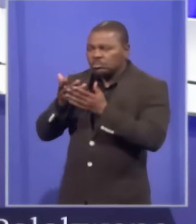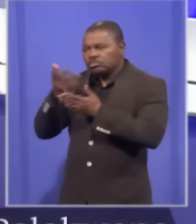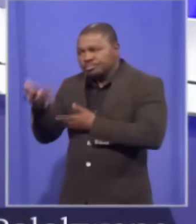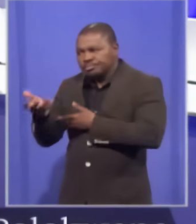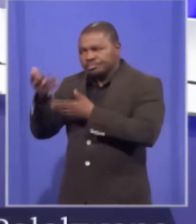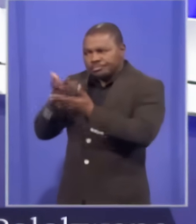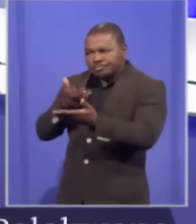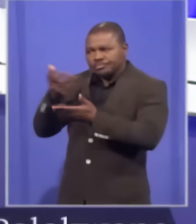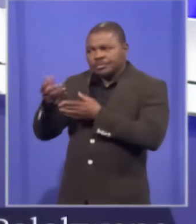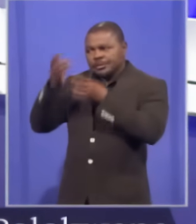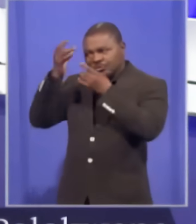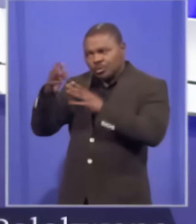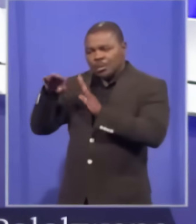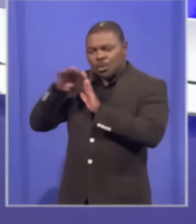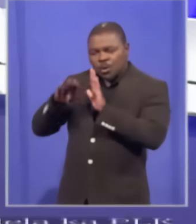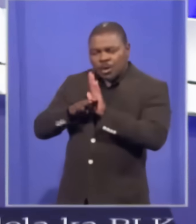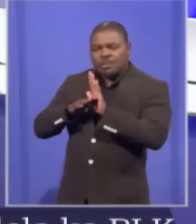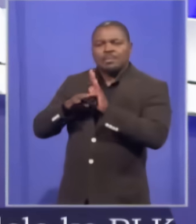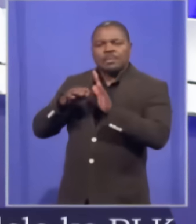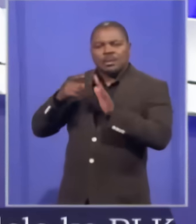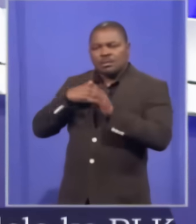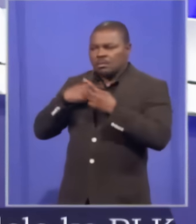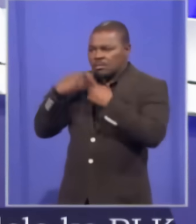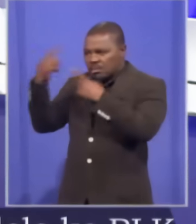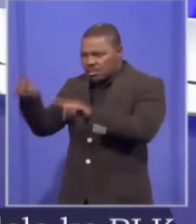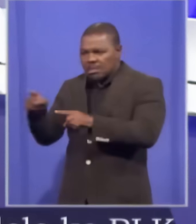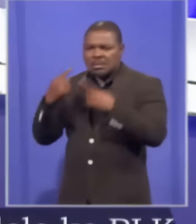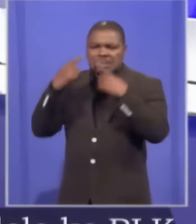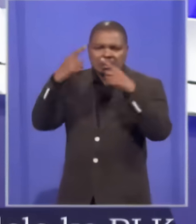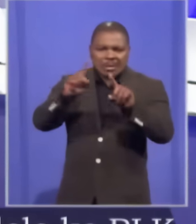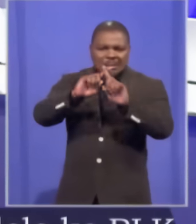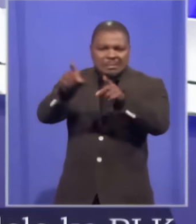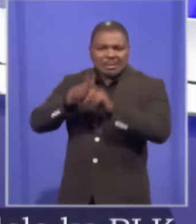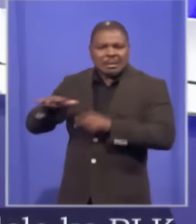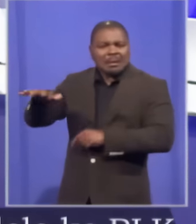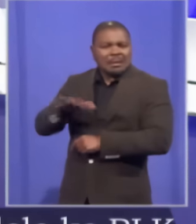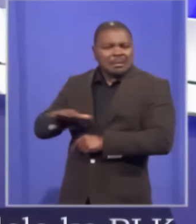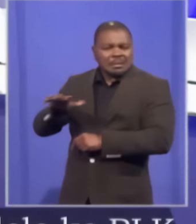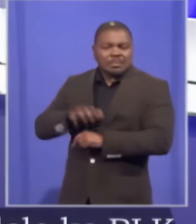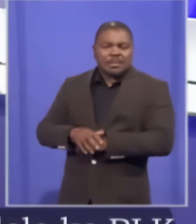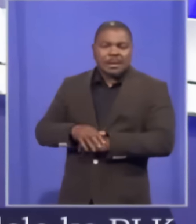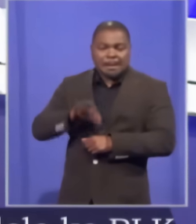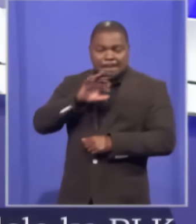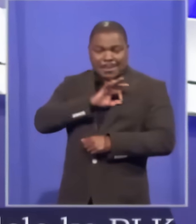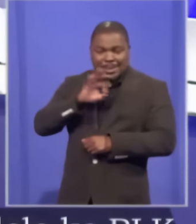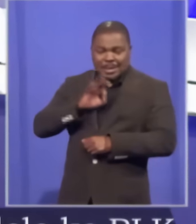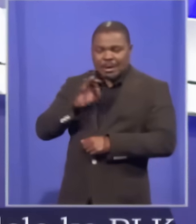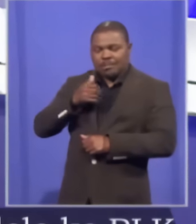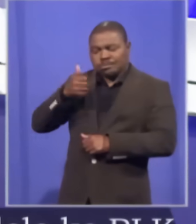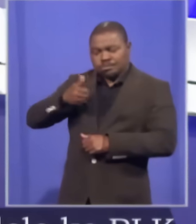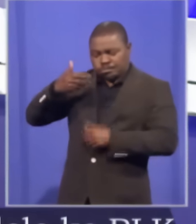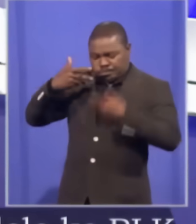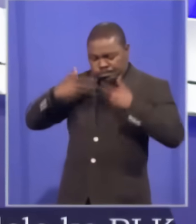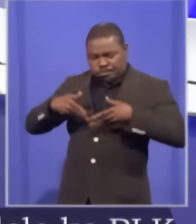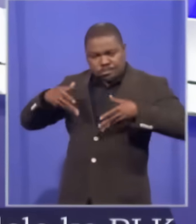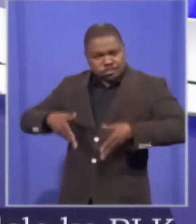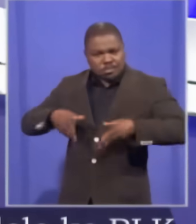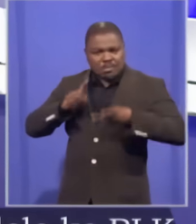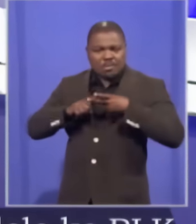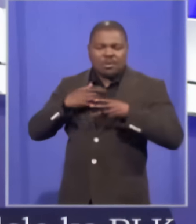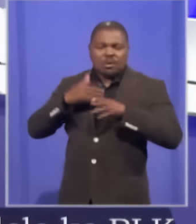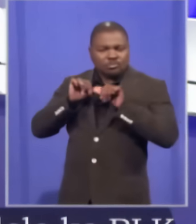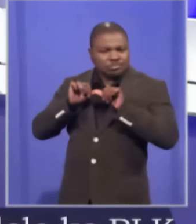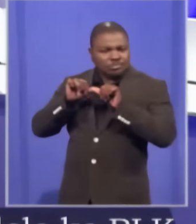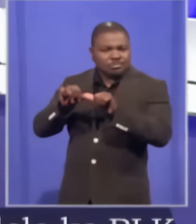re na le mananeo a rena go a ditšhabeng ka moka le di-clustereng tša go fapafapana. Meyara Phetiši o gona Meyara Phetiši o tšwela pele